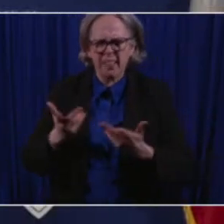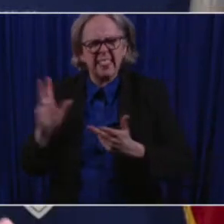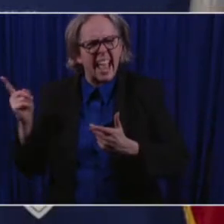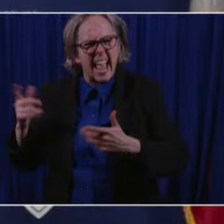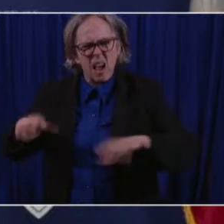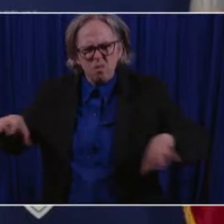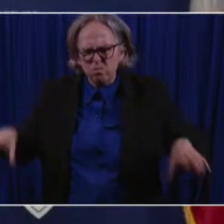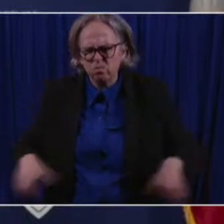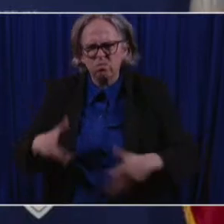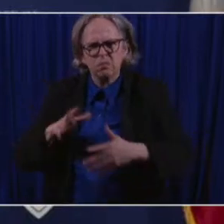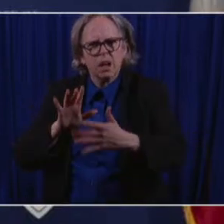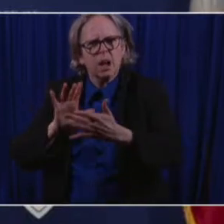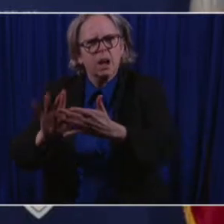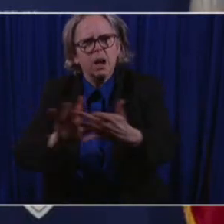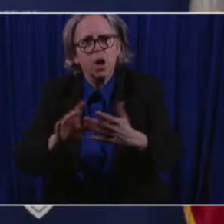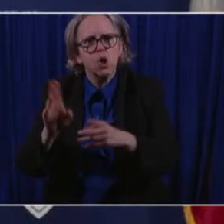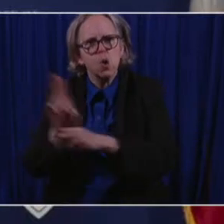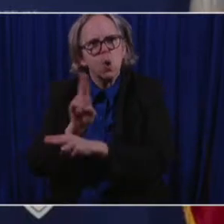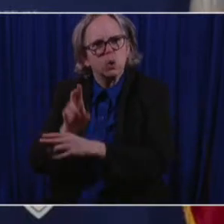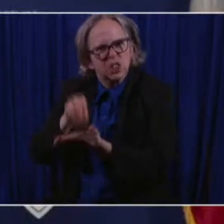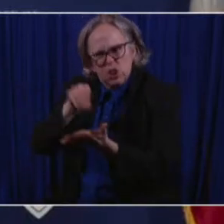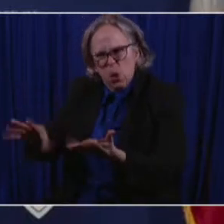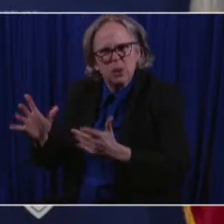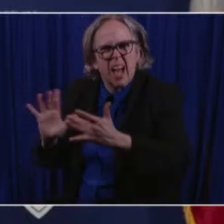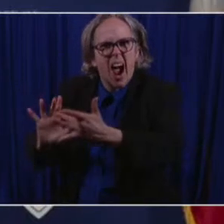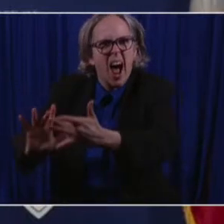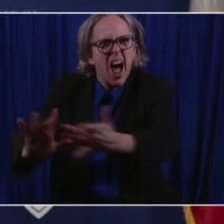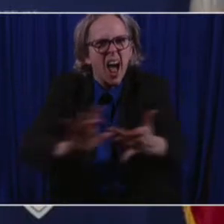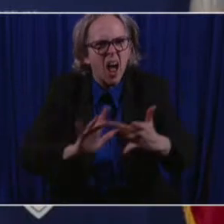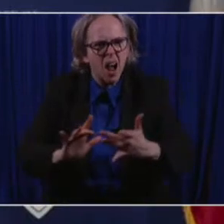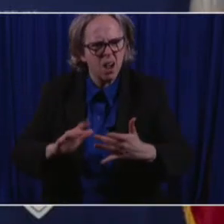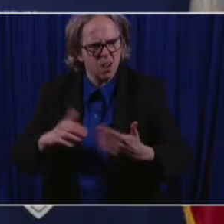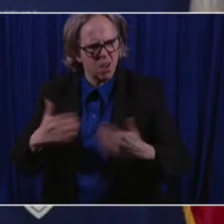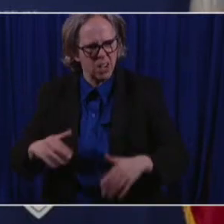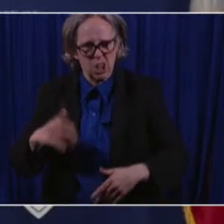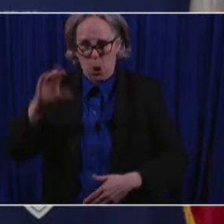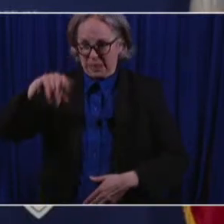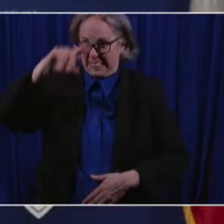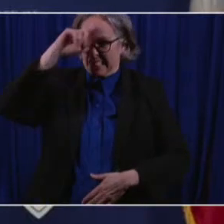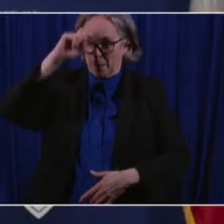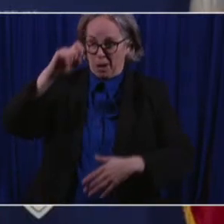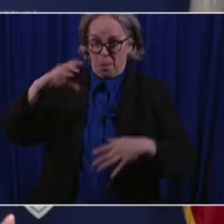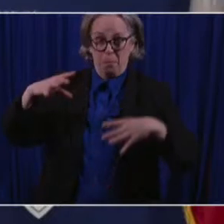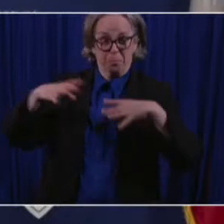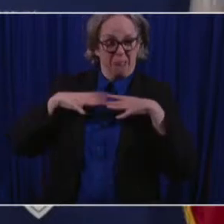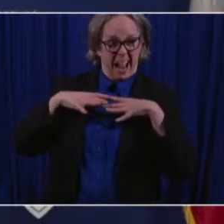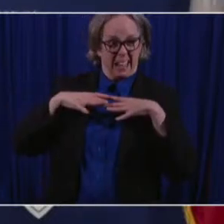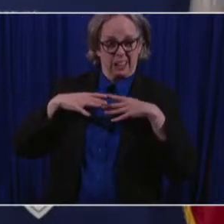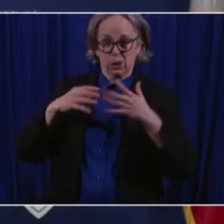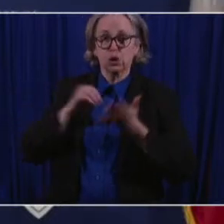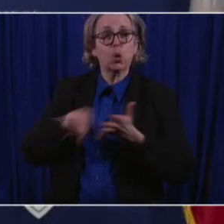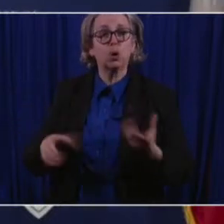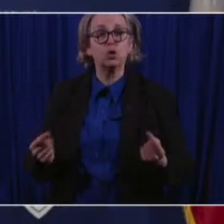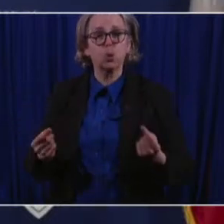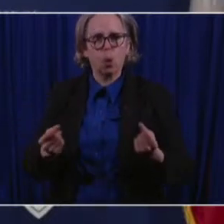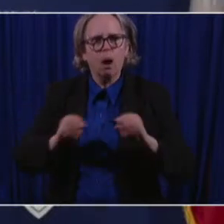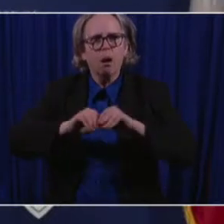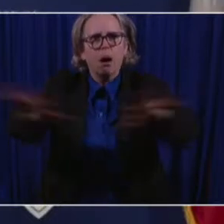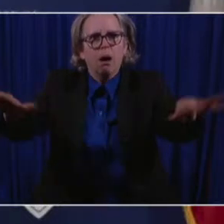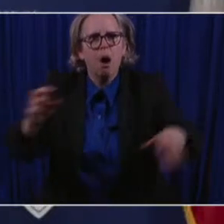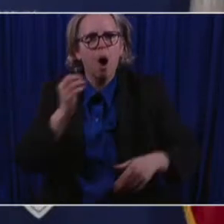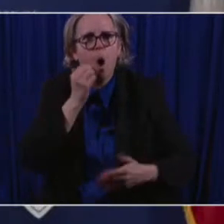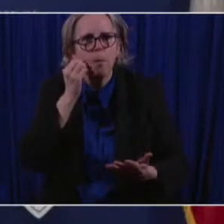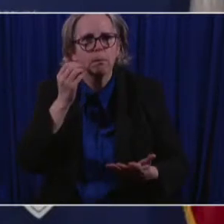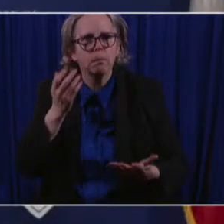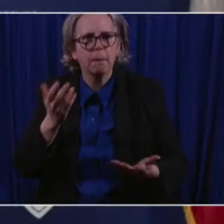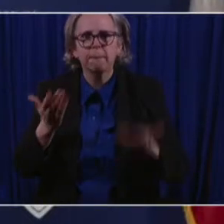have gone back home after they got out of school in May and may have been a while before they get the vaccine. Getting